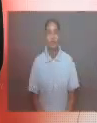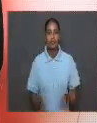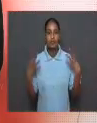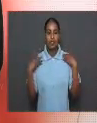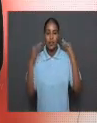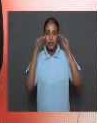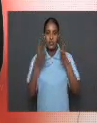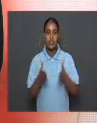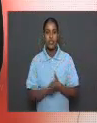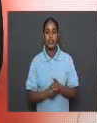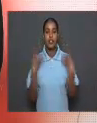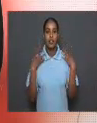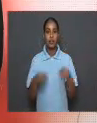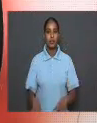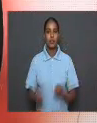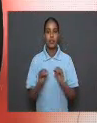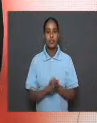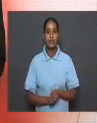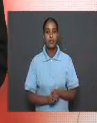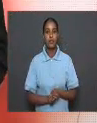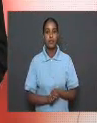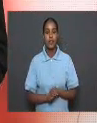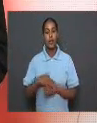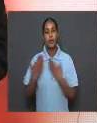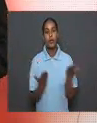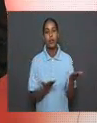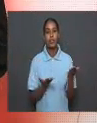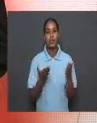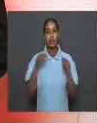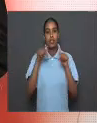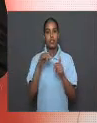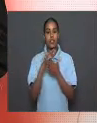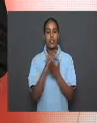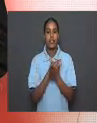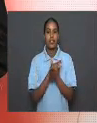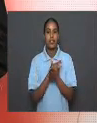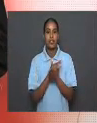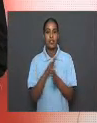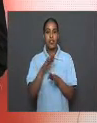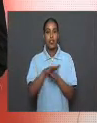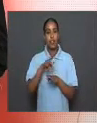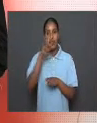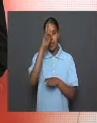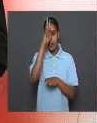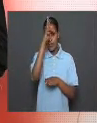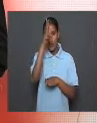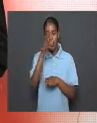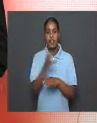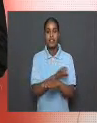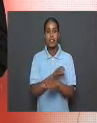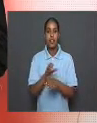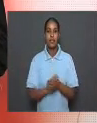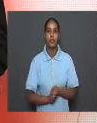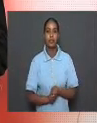Hello, teacher. Hello, students. Welcome to today's lesson on voltaic